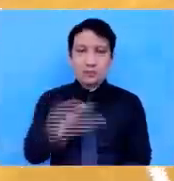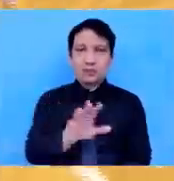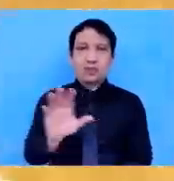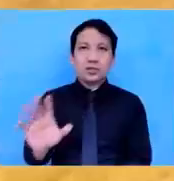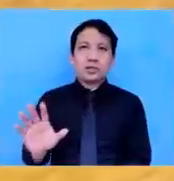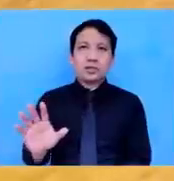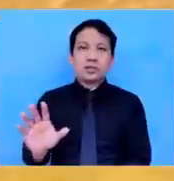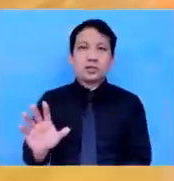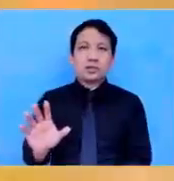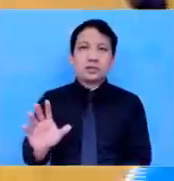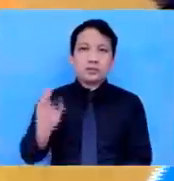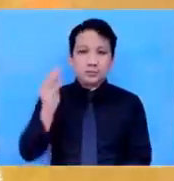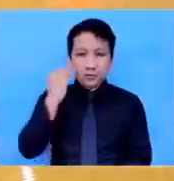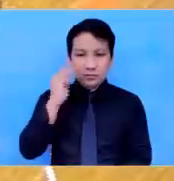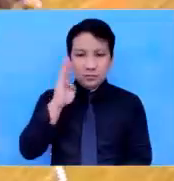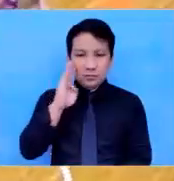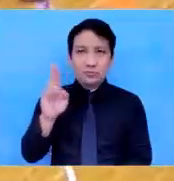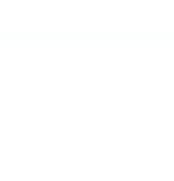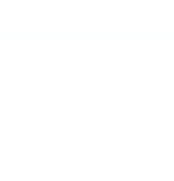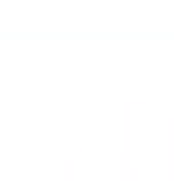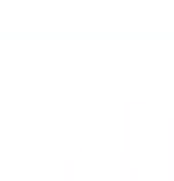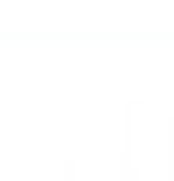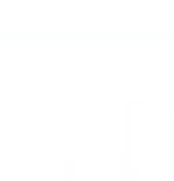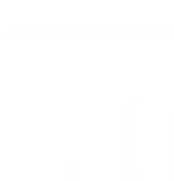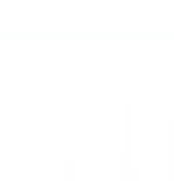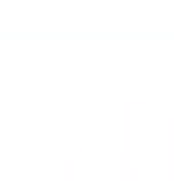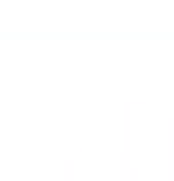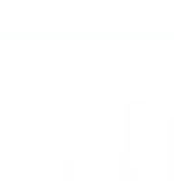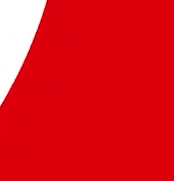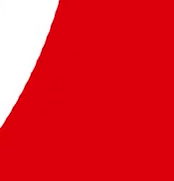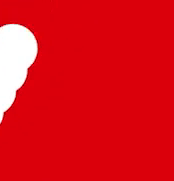Marty Bautista news 5.